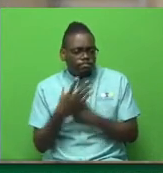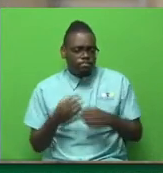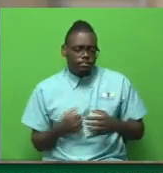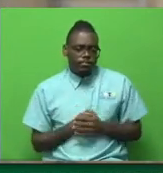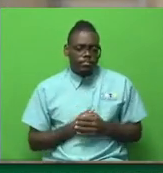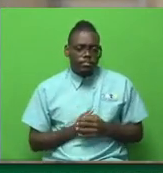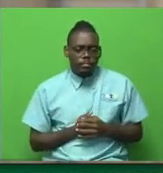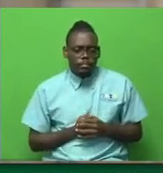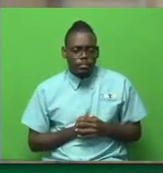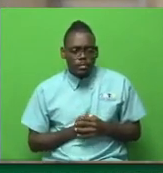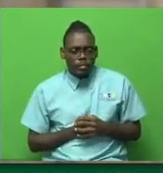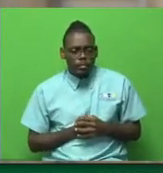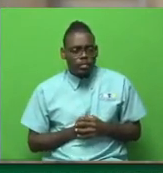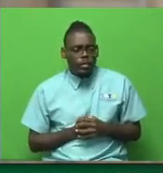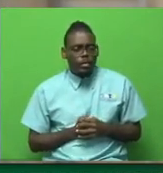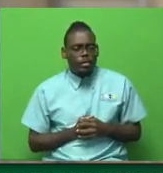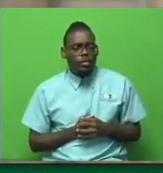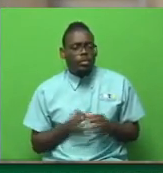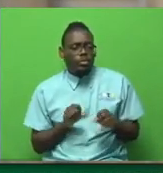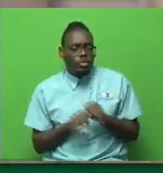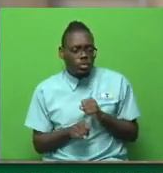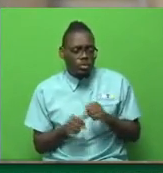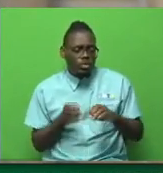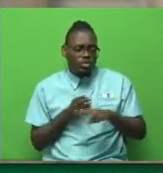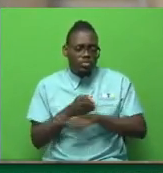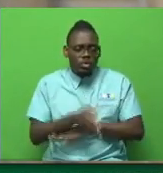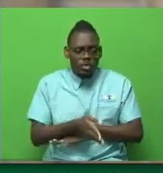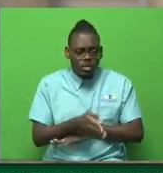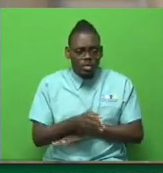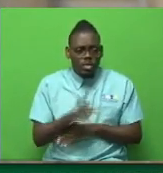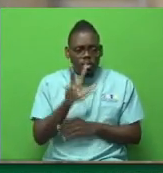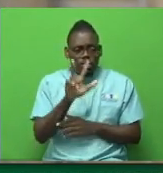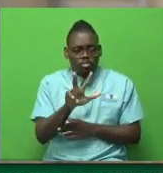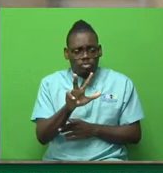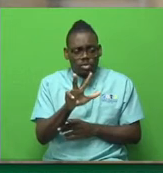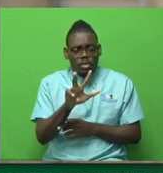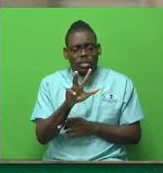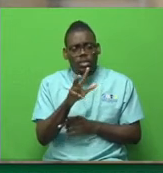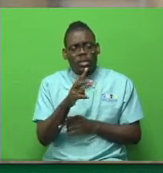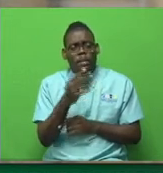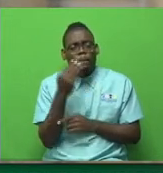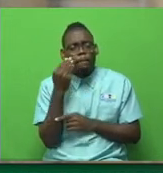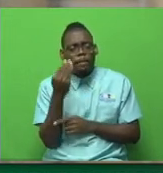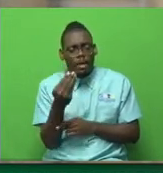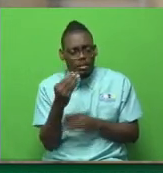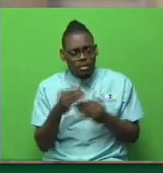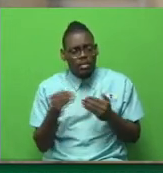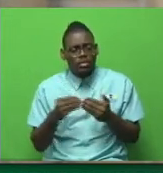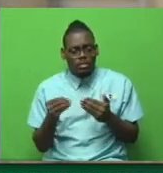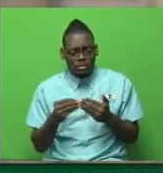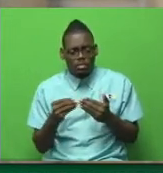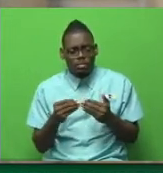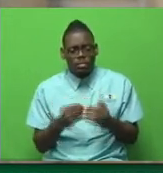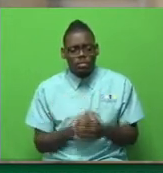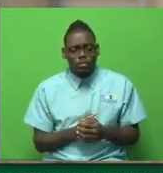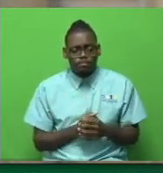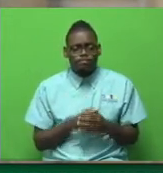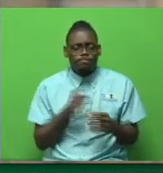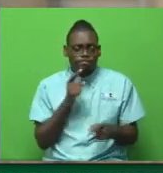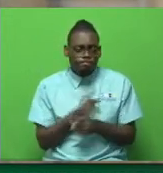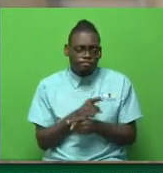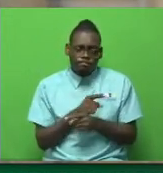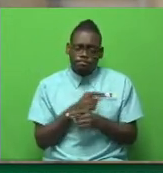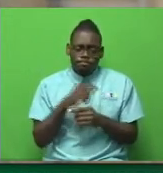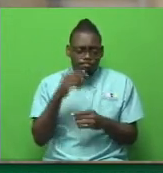over 3 billion dollars Madam speaker those are facts not feelings